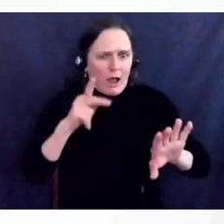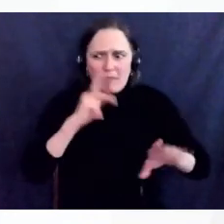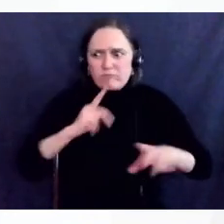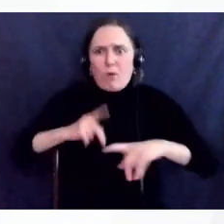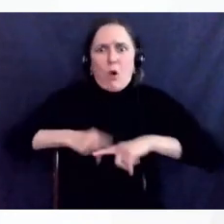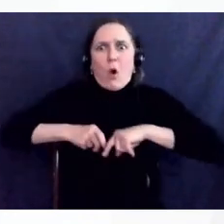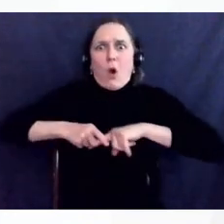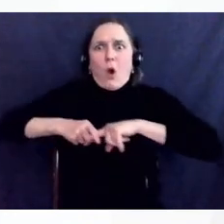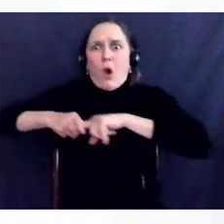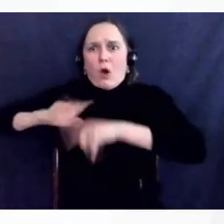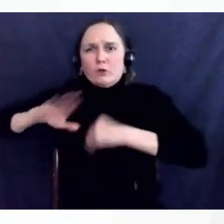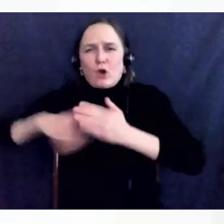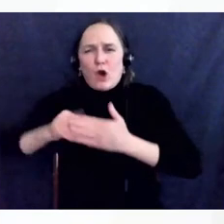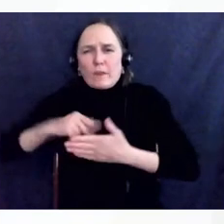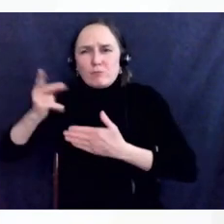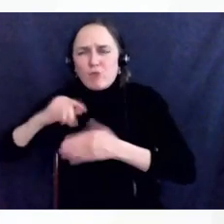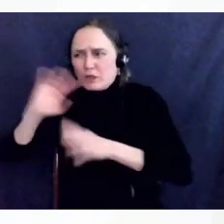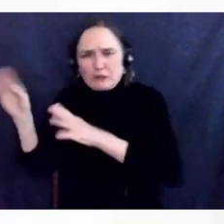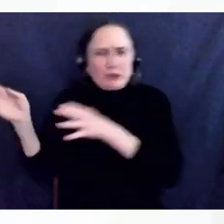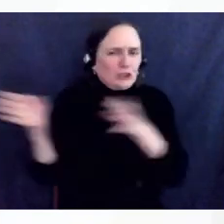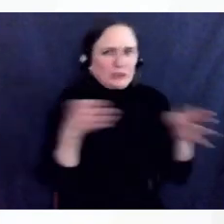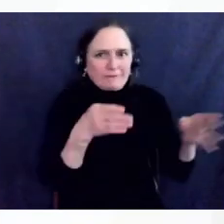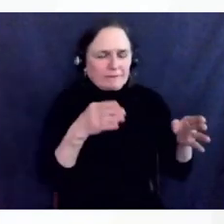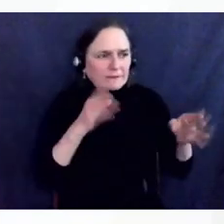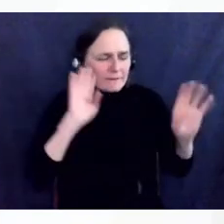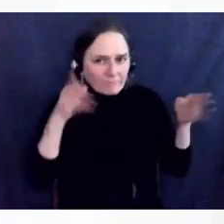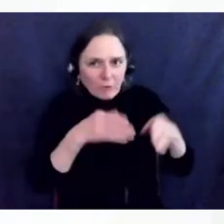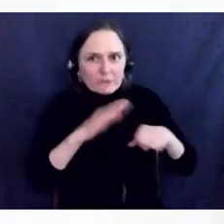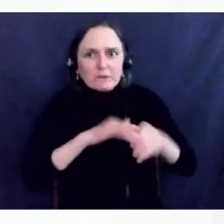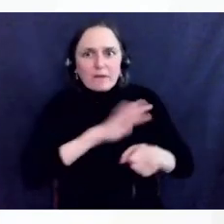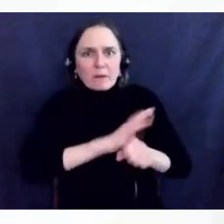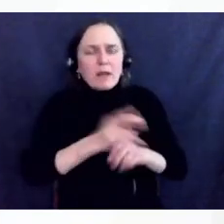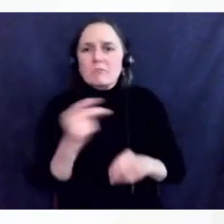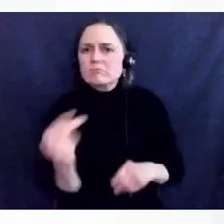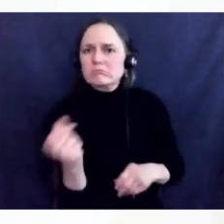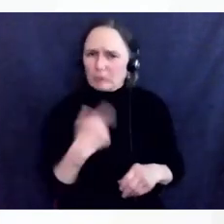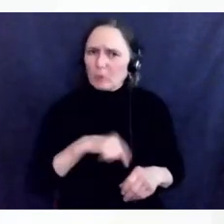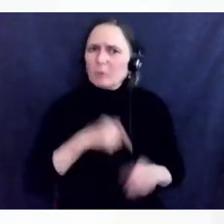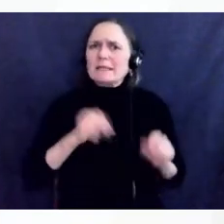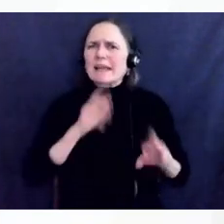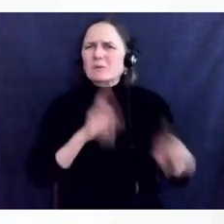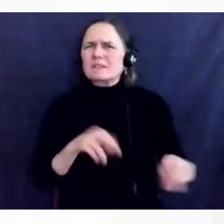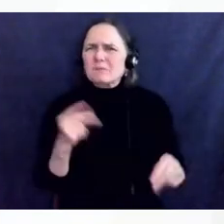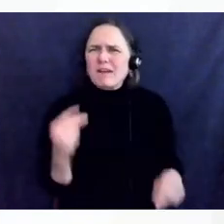become a catalyst for better teaching, better learning, and better access.